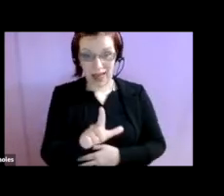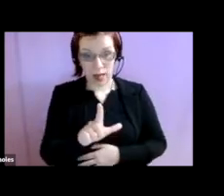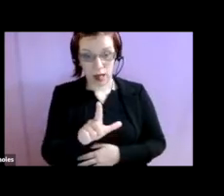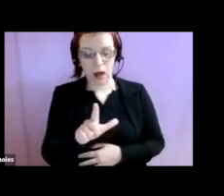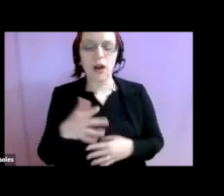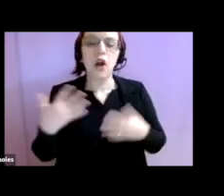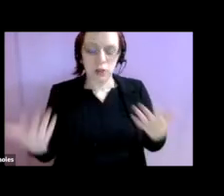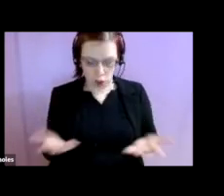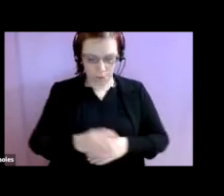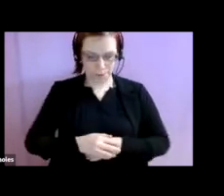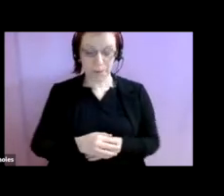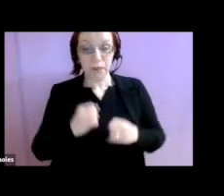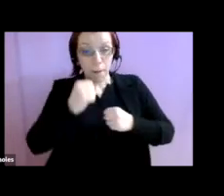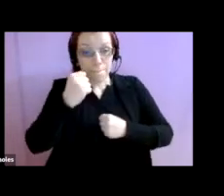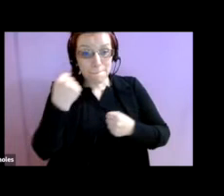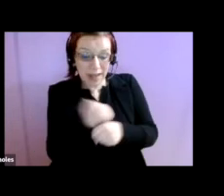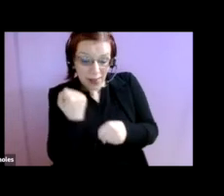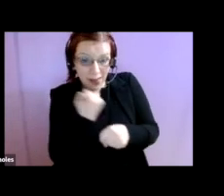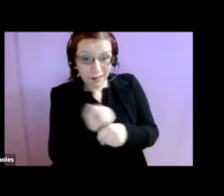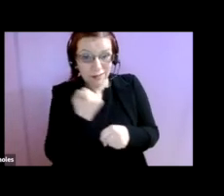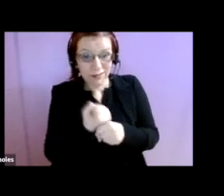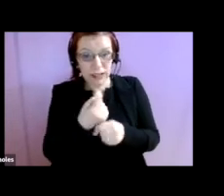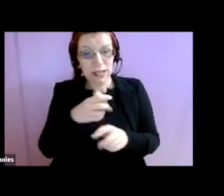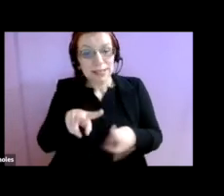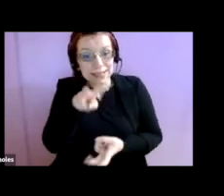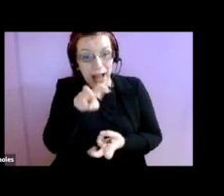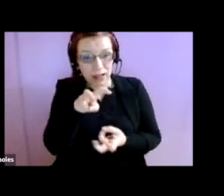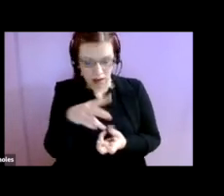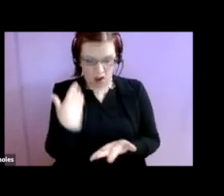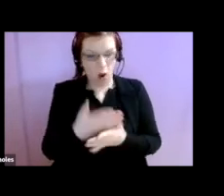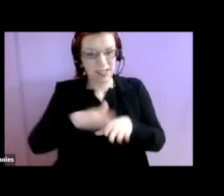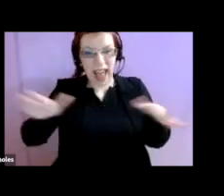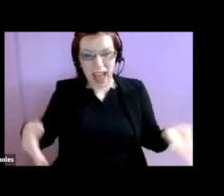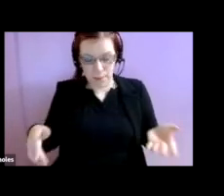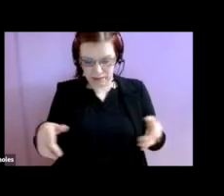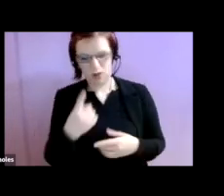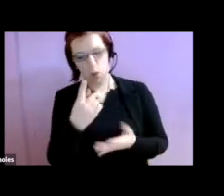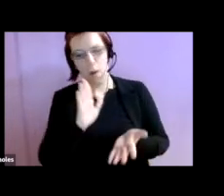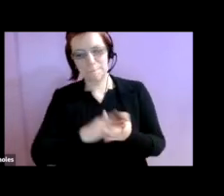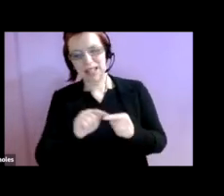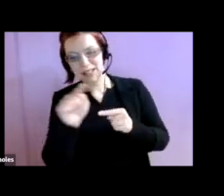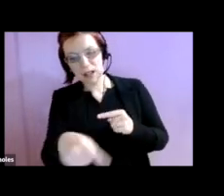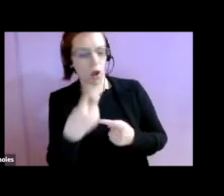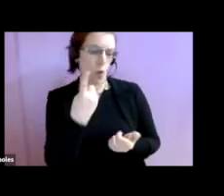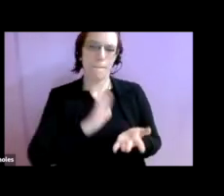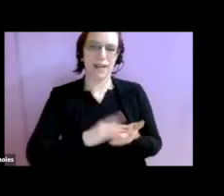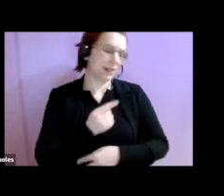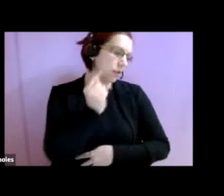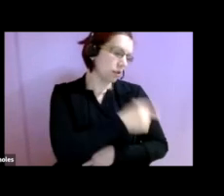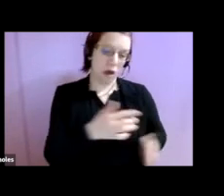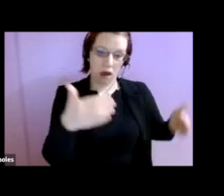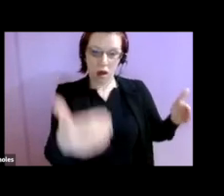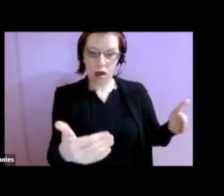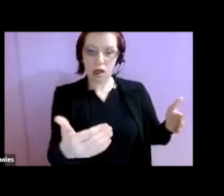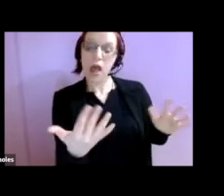detector, in our laboratory on a tabletop, made it about 1 meter in size, our mirrors